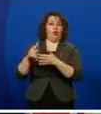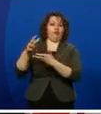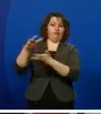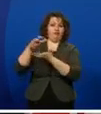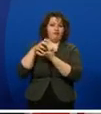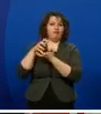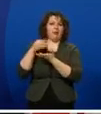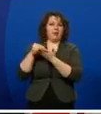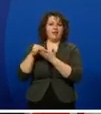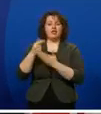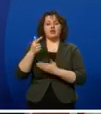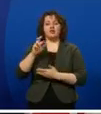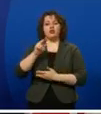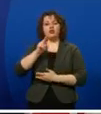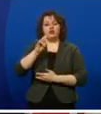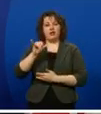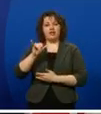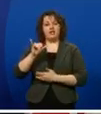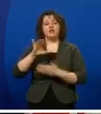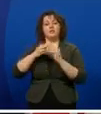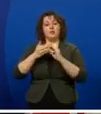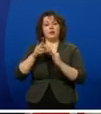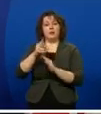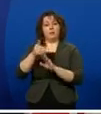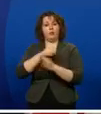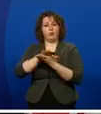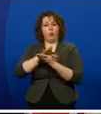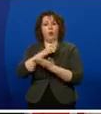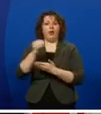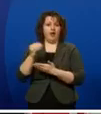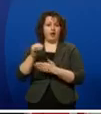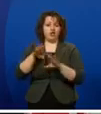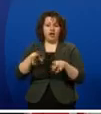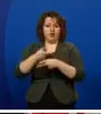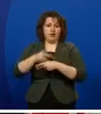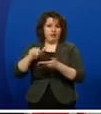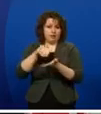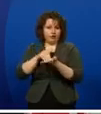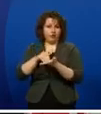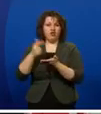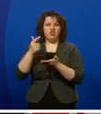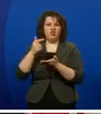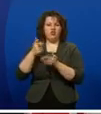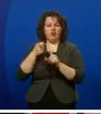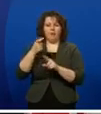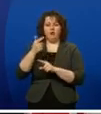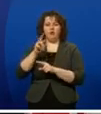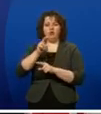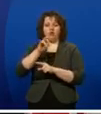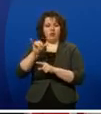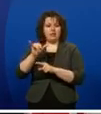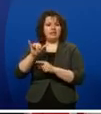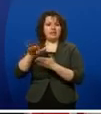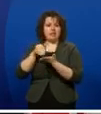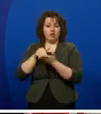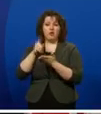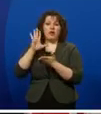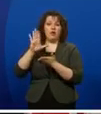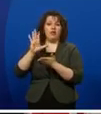Grundy Community Preschool and Child Care Center in Grundy Center, which will receive a Child Care Challenge grant in the amount